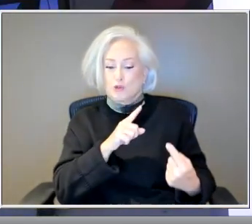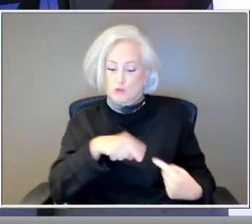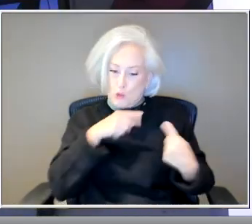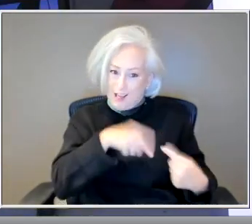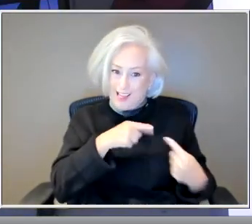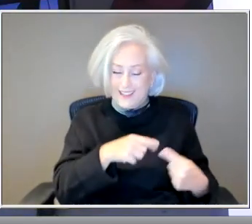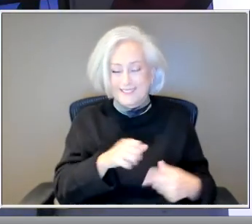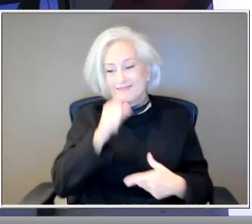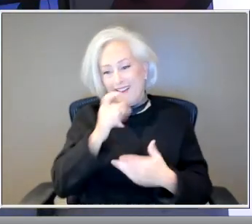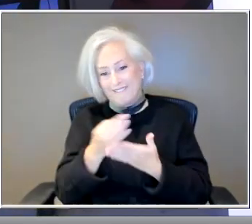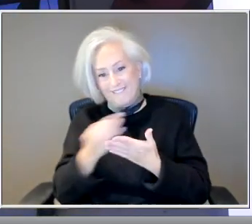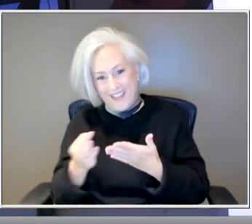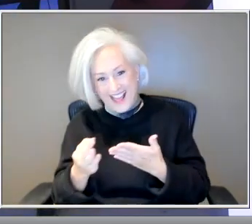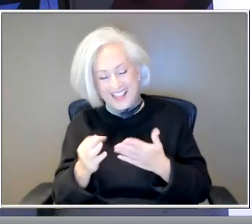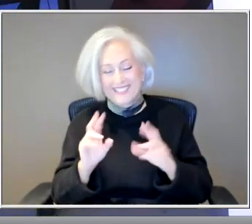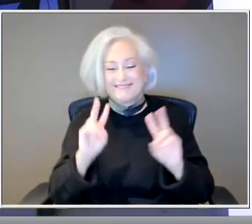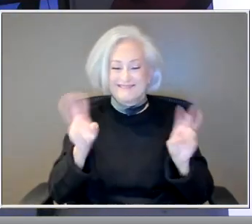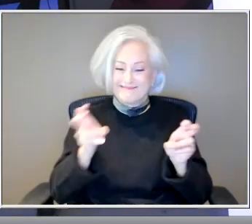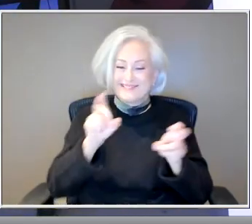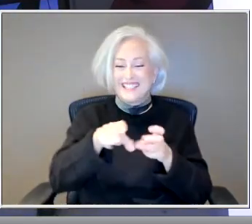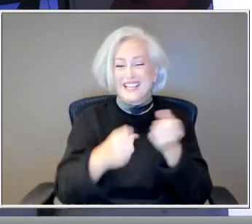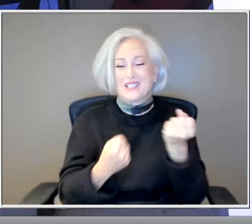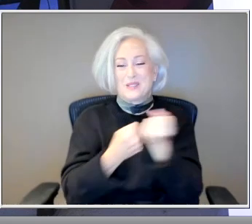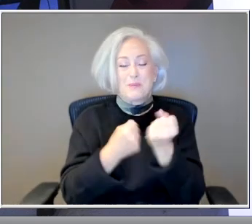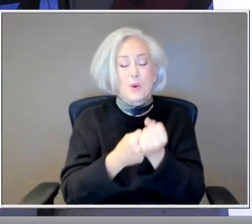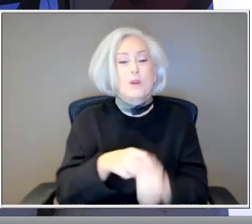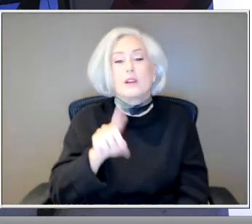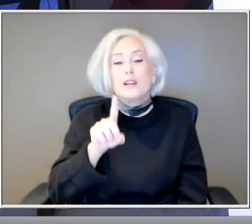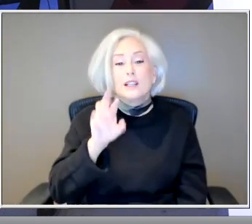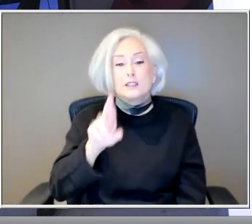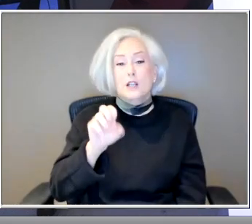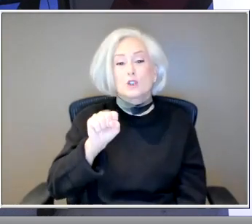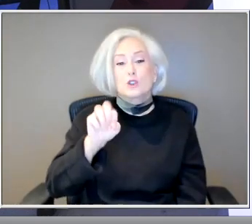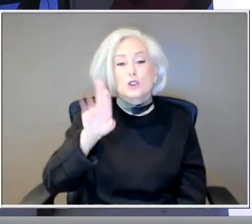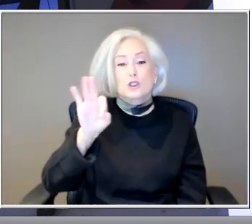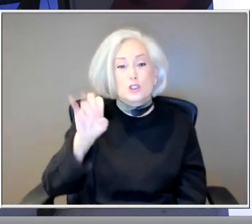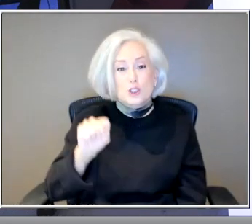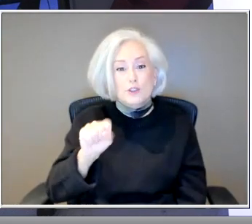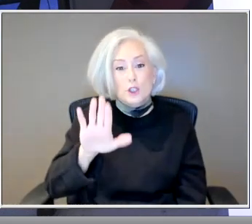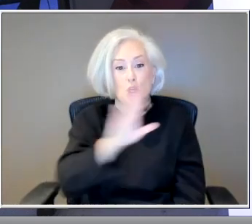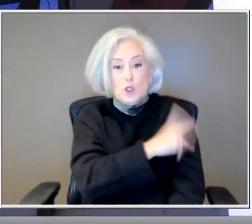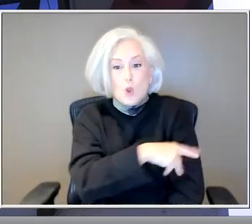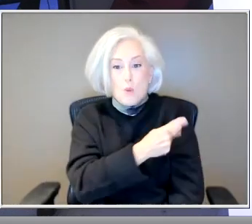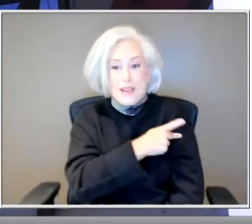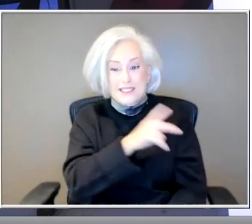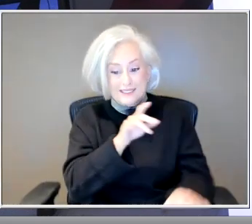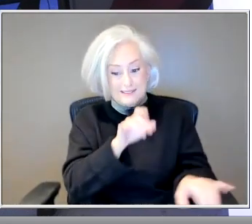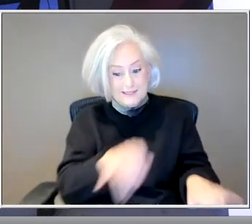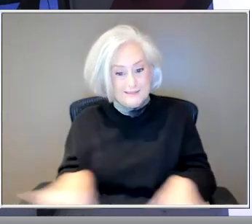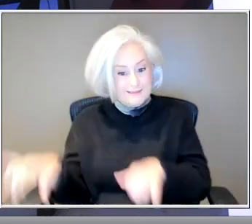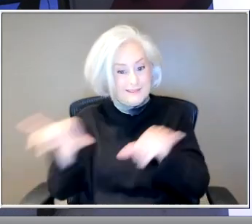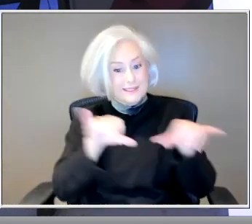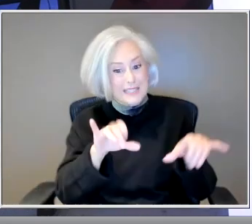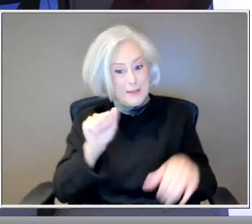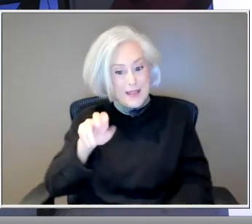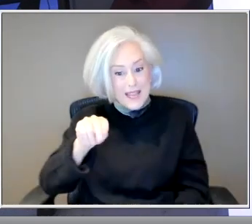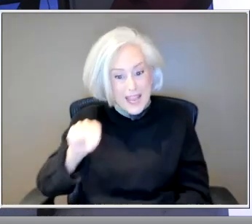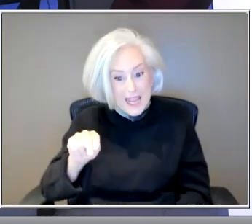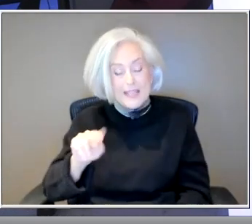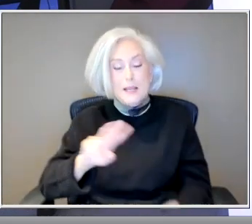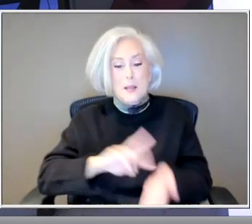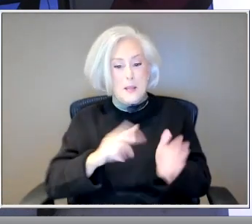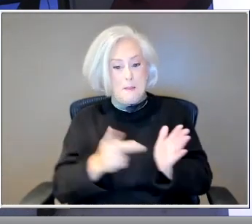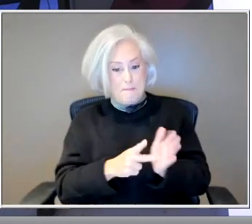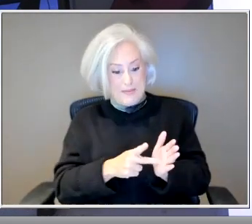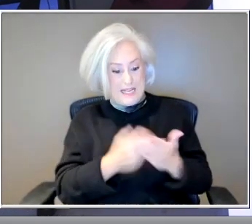more support. So Dr. Surface, let me ask you this. Are all of your patients, are they similar to Ann, where they're like pediatric patients from birth